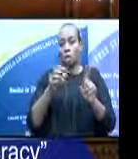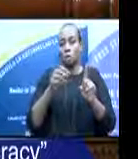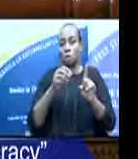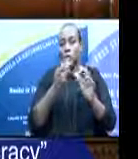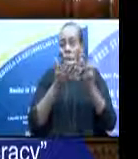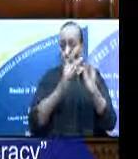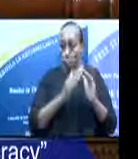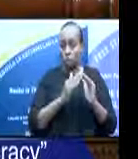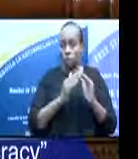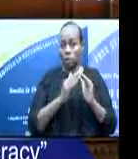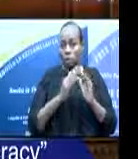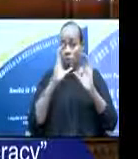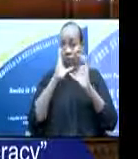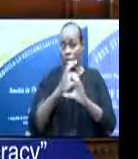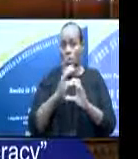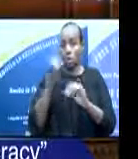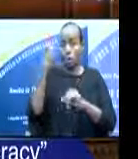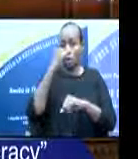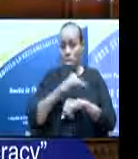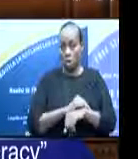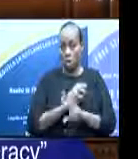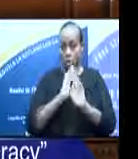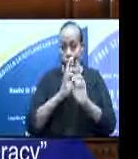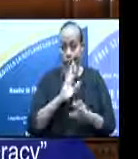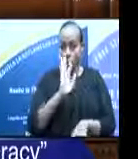society will address this question one day.